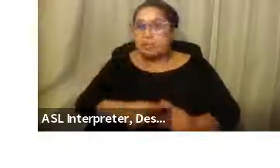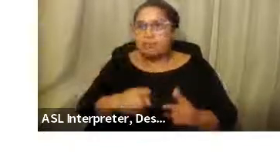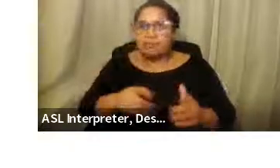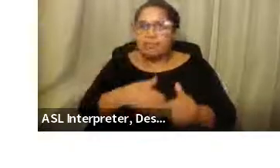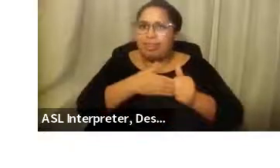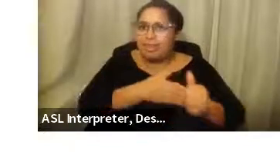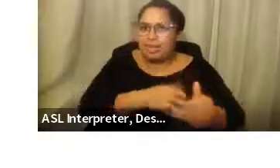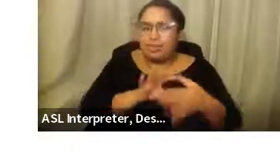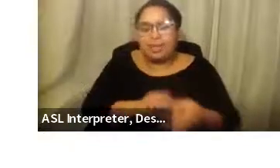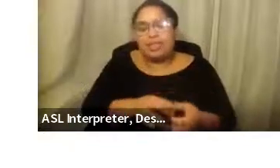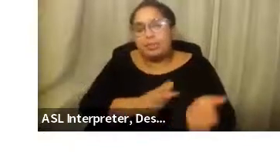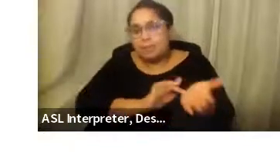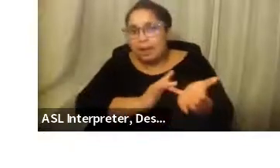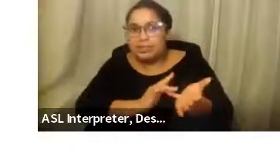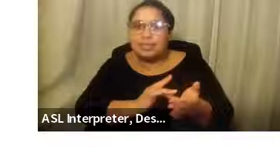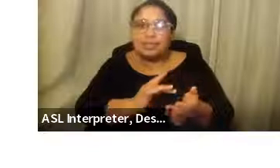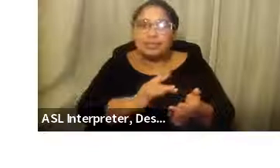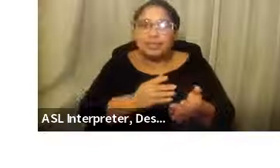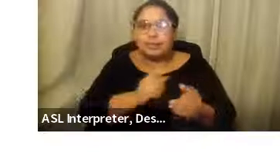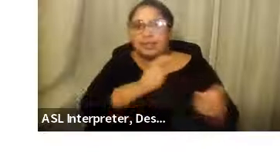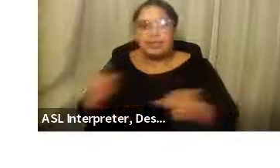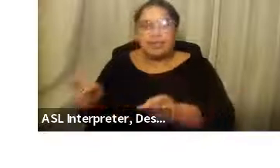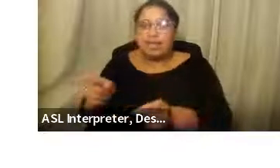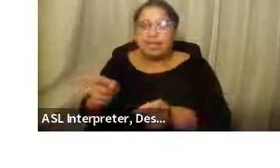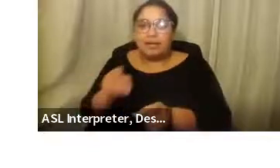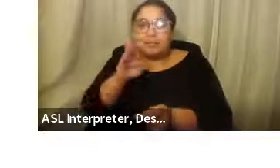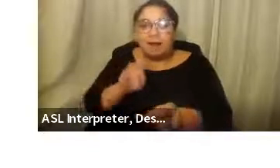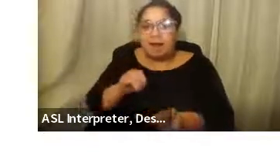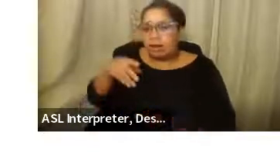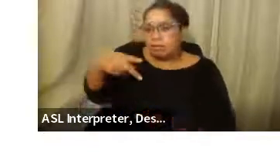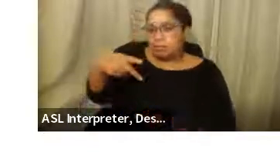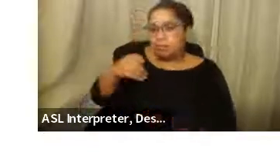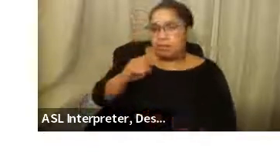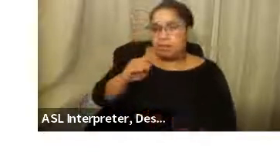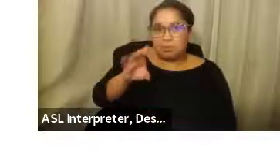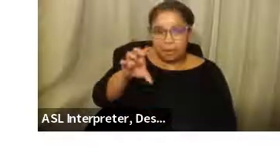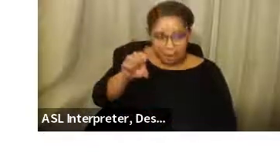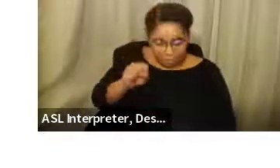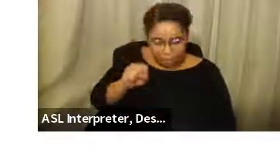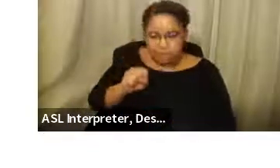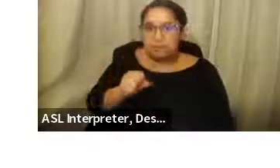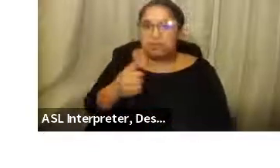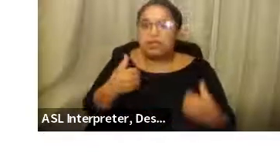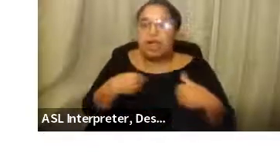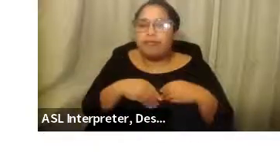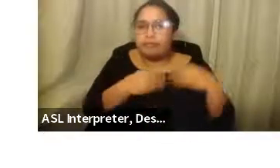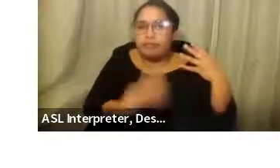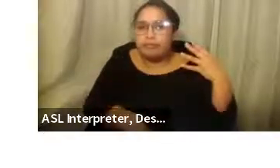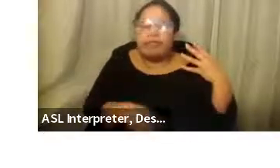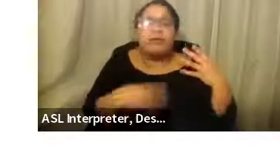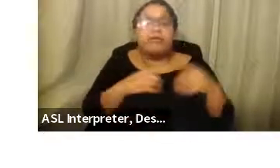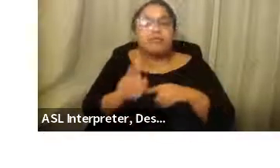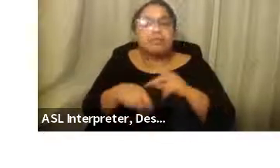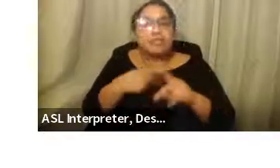that are available in the field that can be disseminated by our paramedics. We have a laundry list of medicines